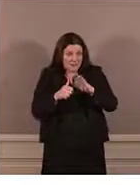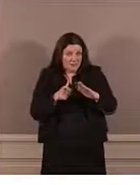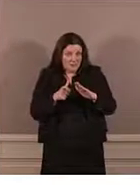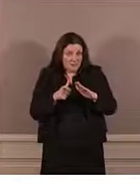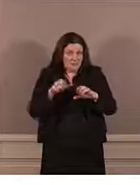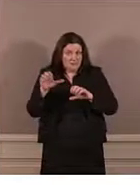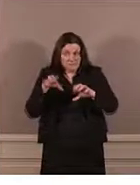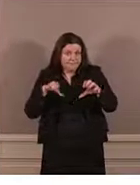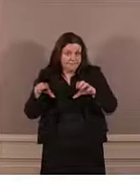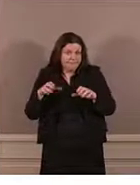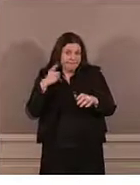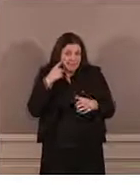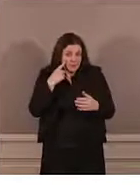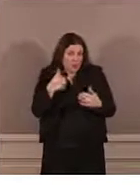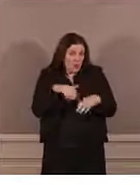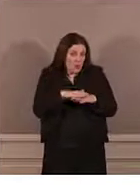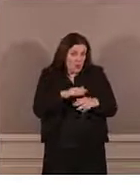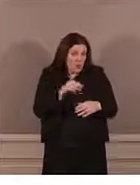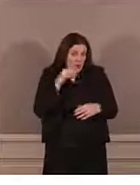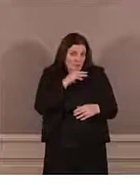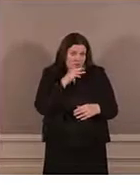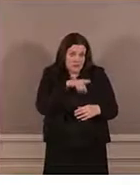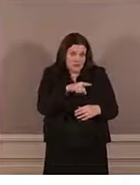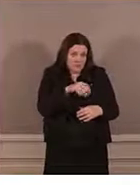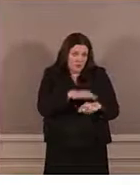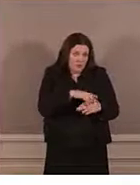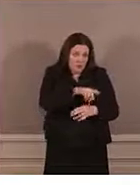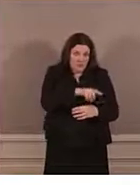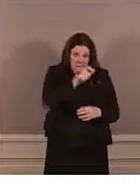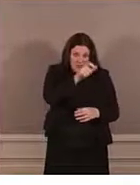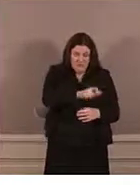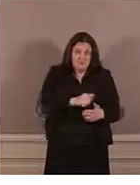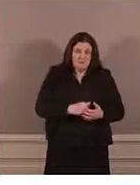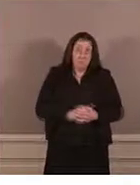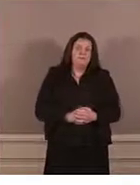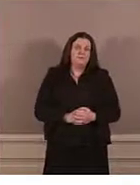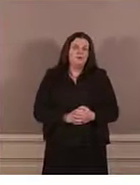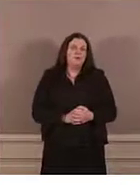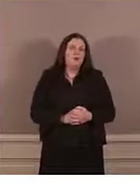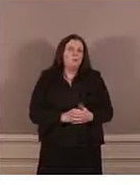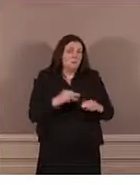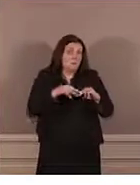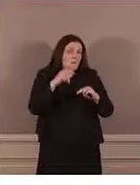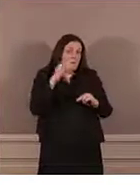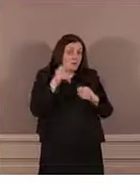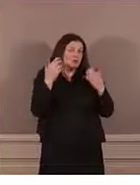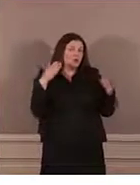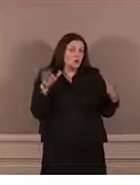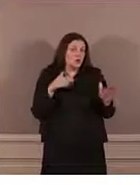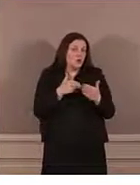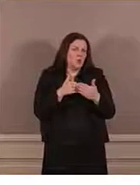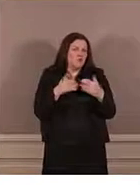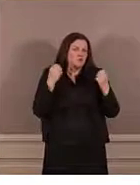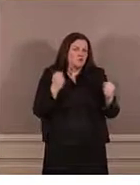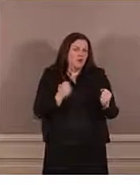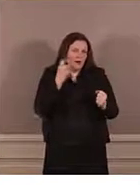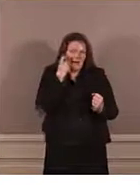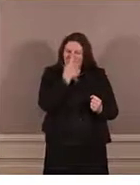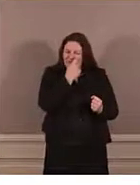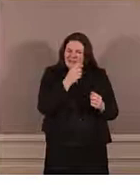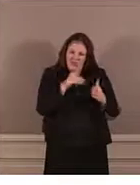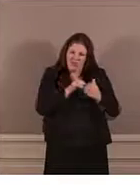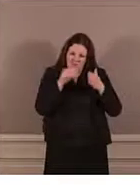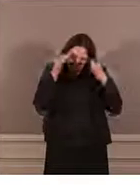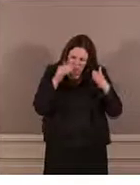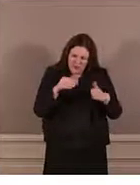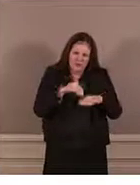work experience where that was a relevant outcome for the service users. And most sites demonstrated strong evidence of a focus on the